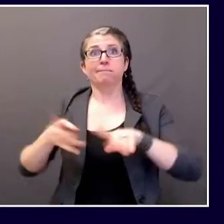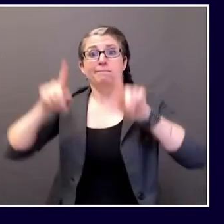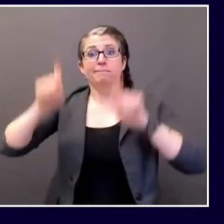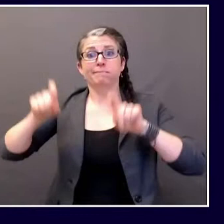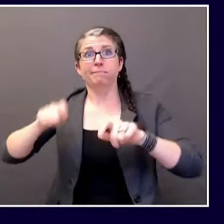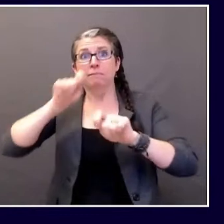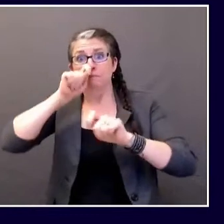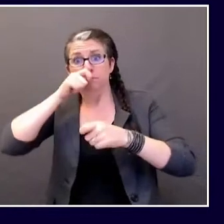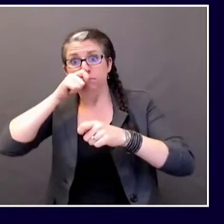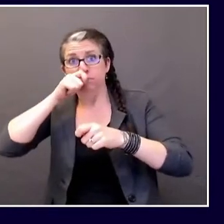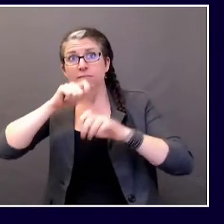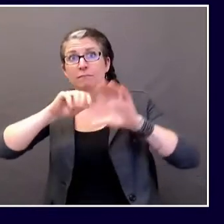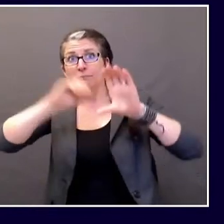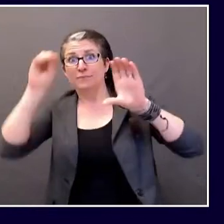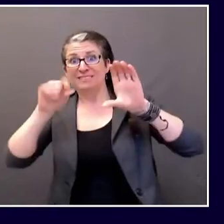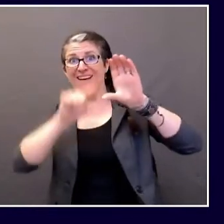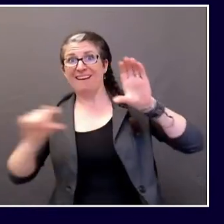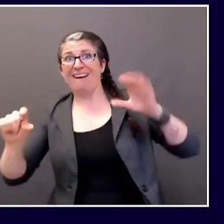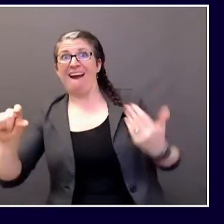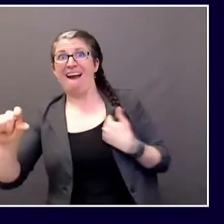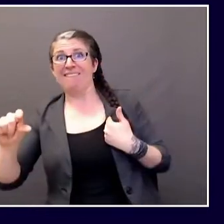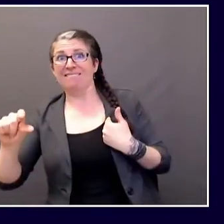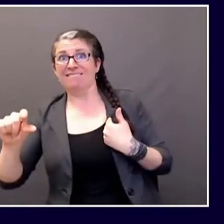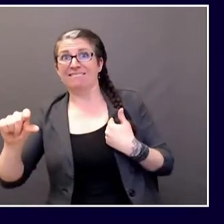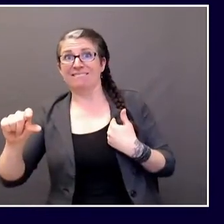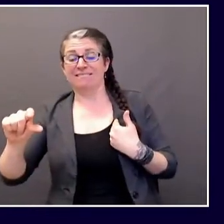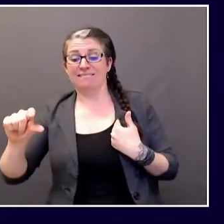35,311 are confirmed and